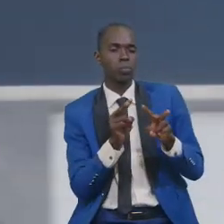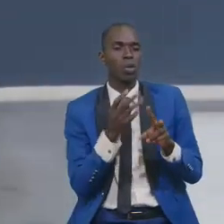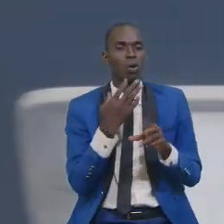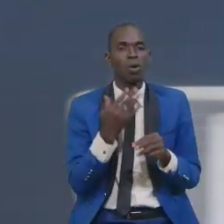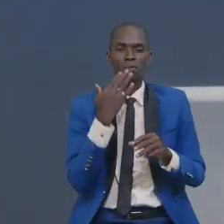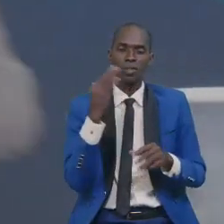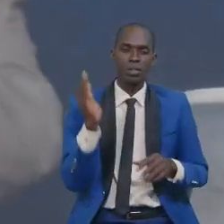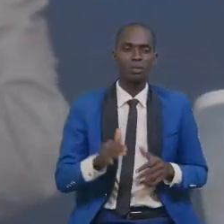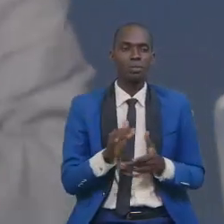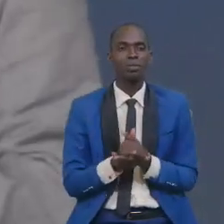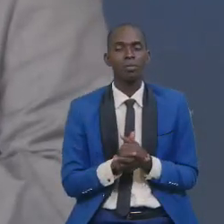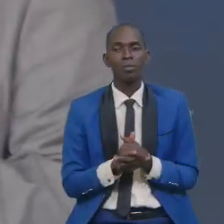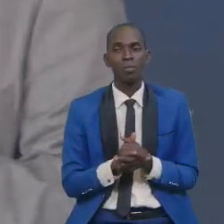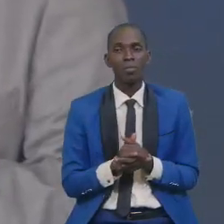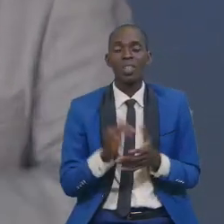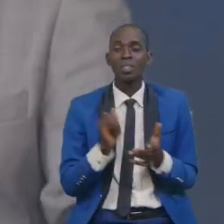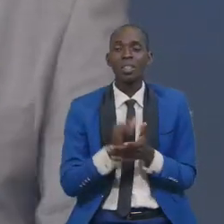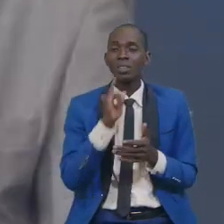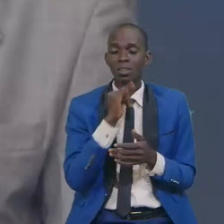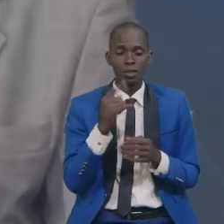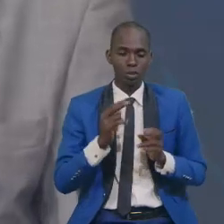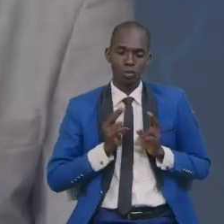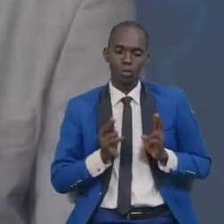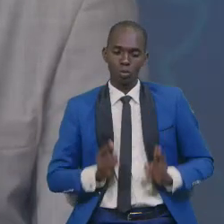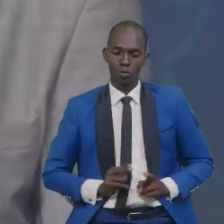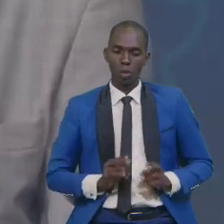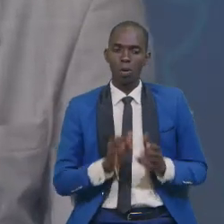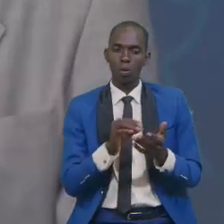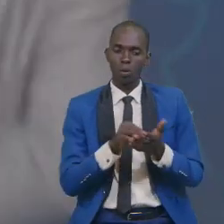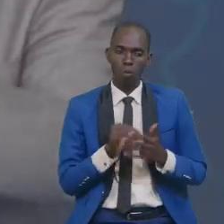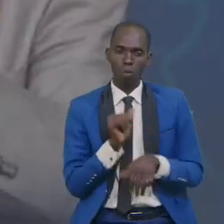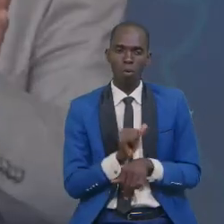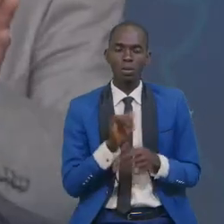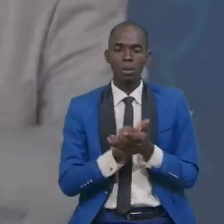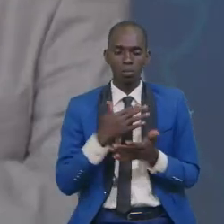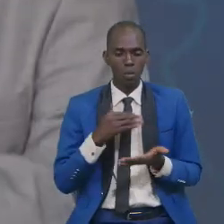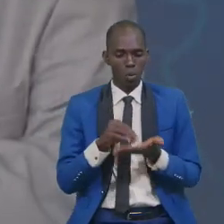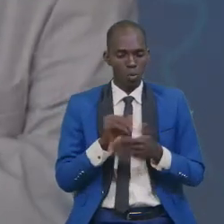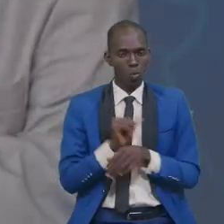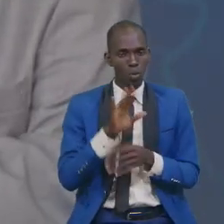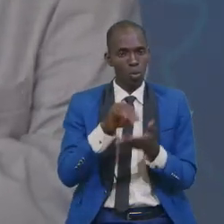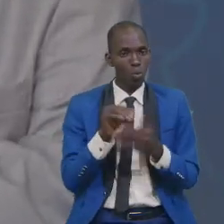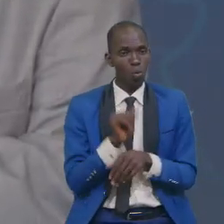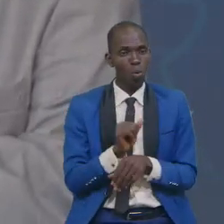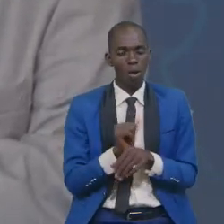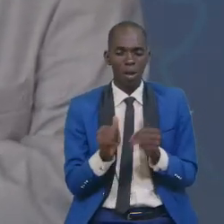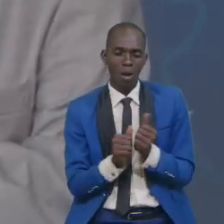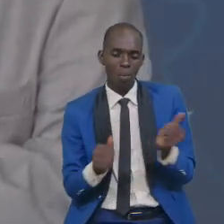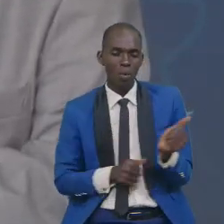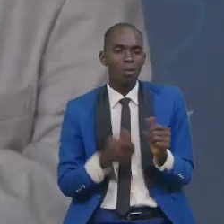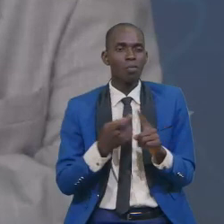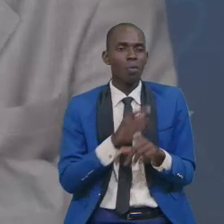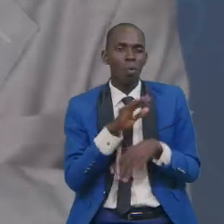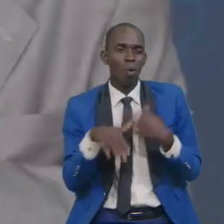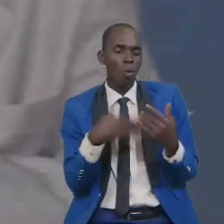evil that's the human part that's your part that's my patch abstain from all